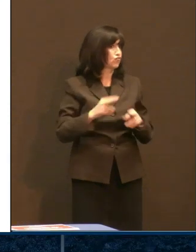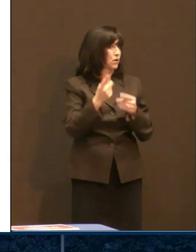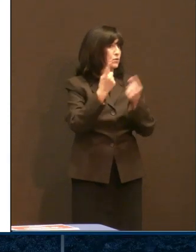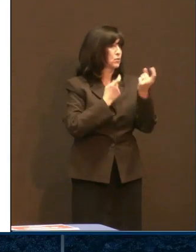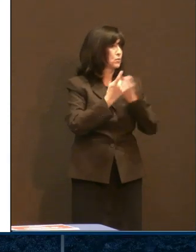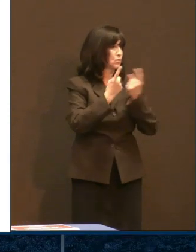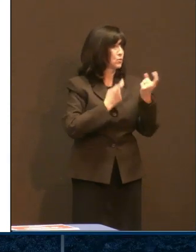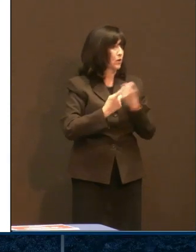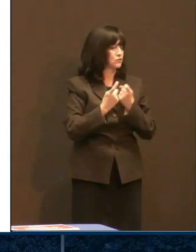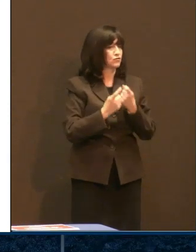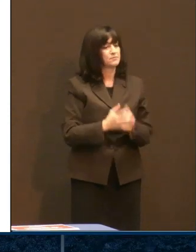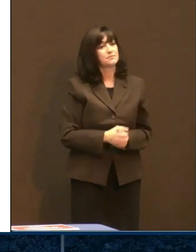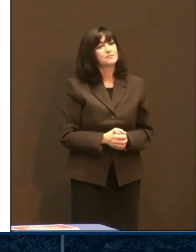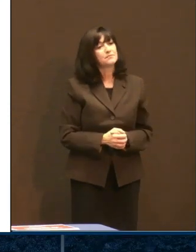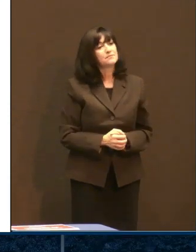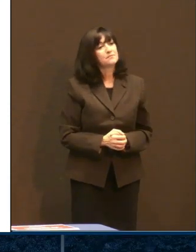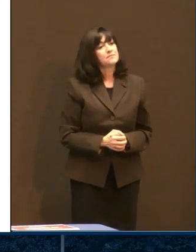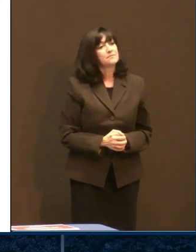room.